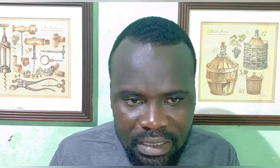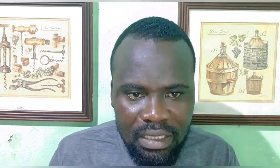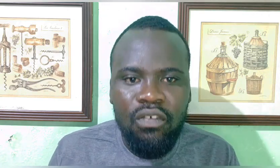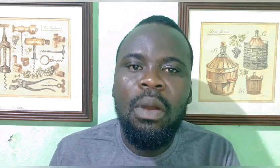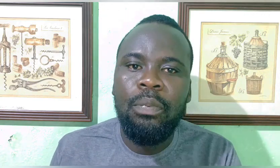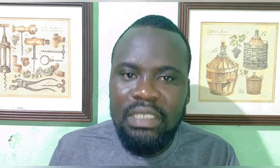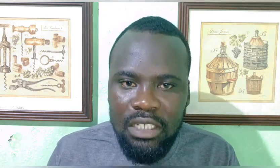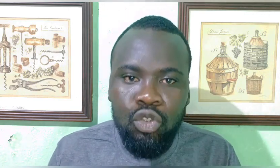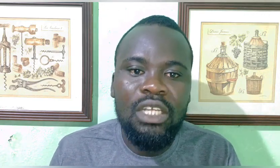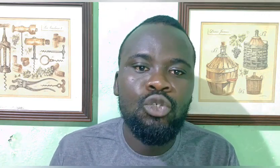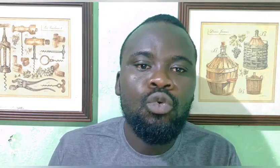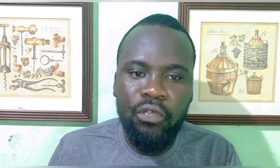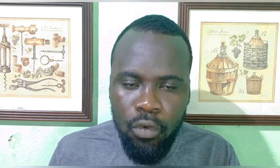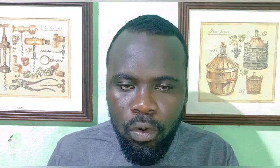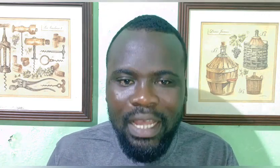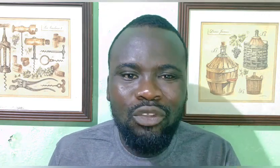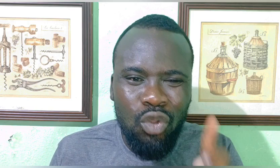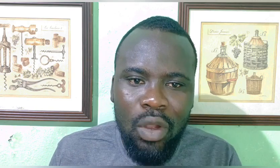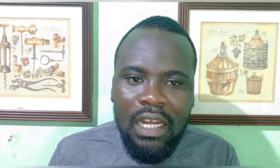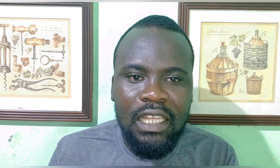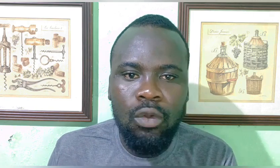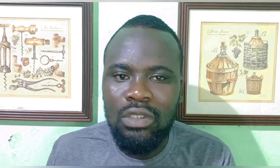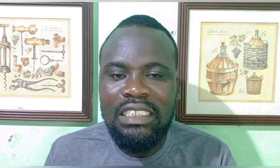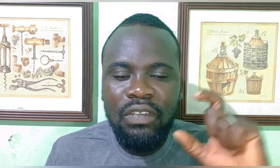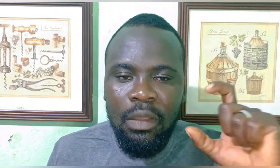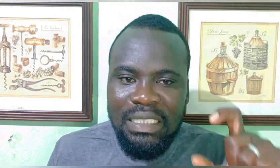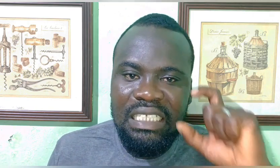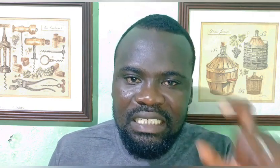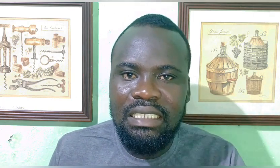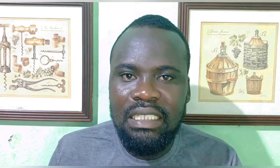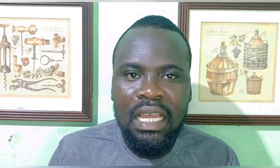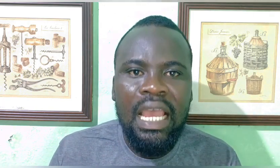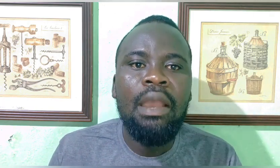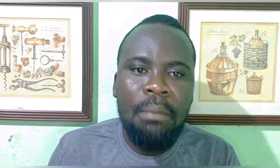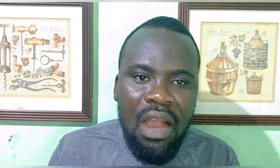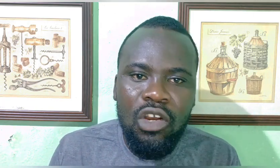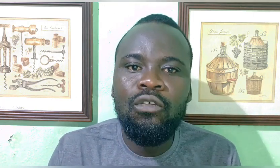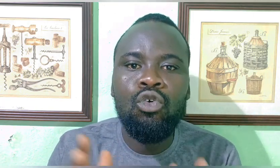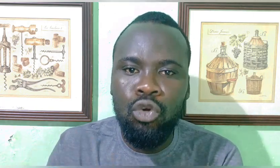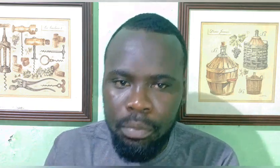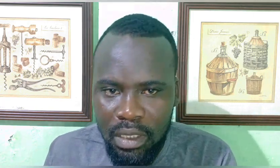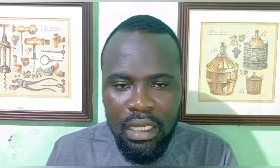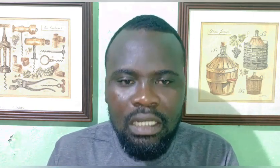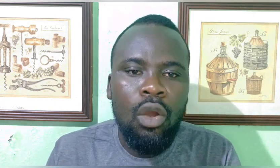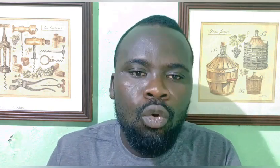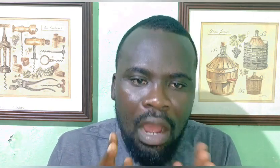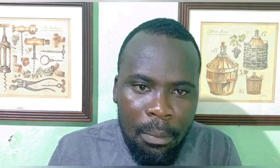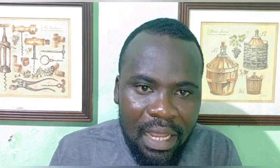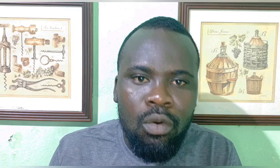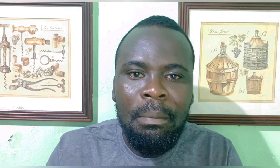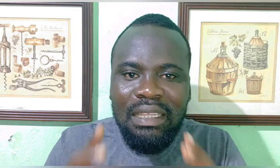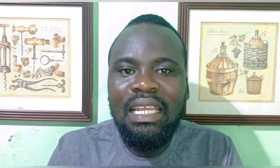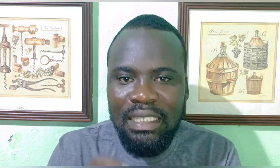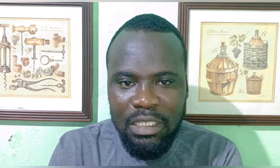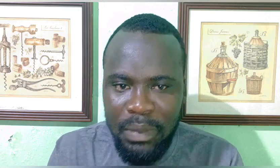2008, former president John Ejikunku for a Ghana Telecom 70% shares Emma Vodafone Group. No, I'll buy